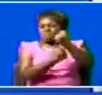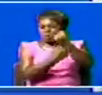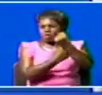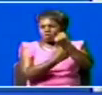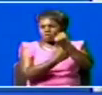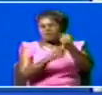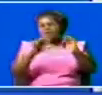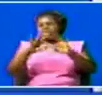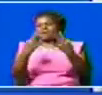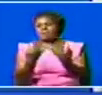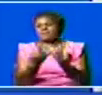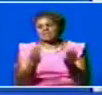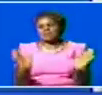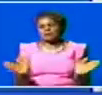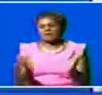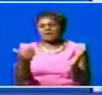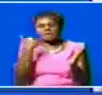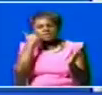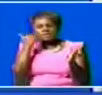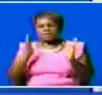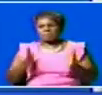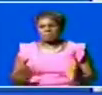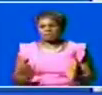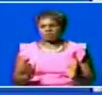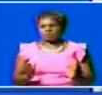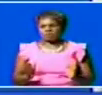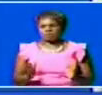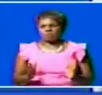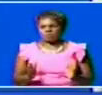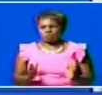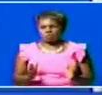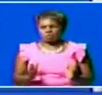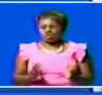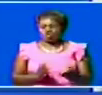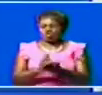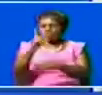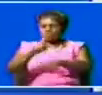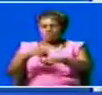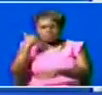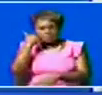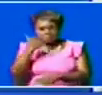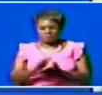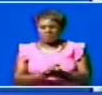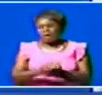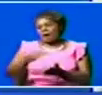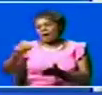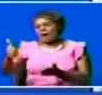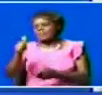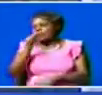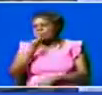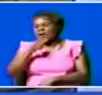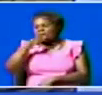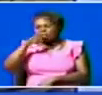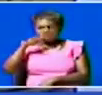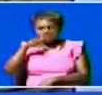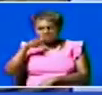and their family and encourage the patient to go through the journey of the disease. So with regards to other private